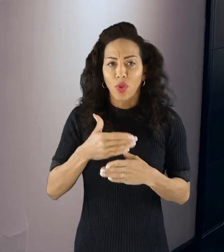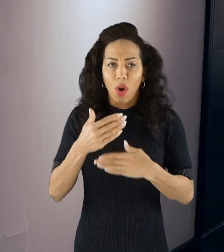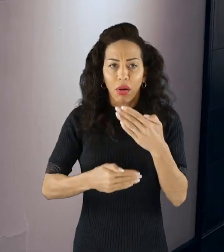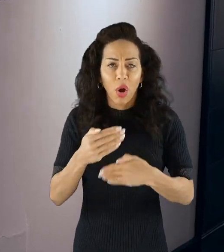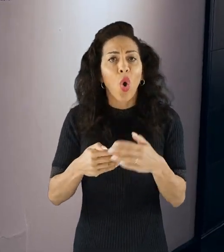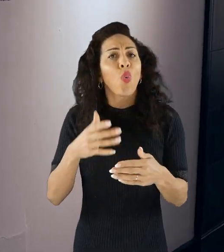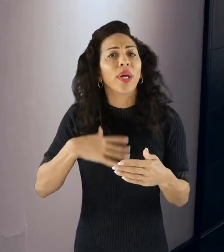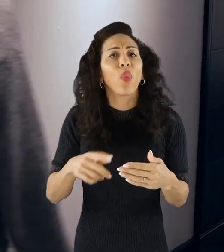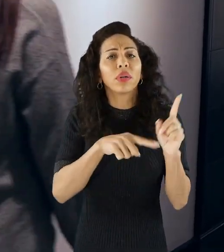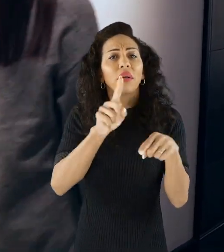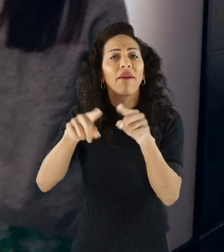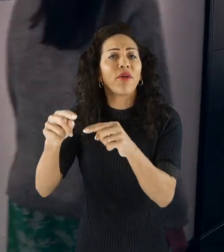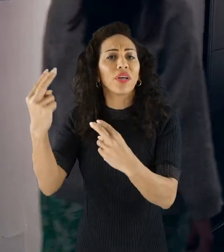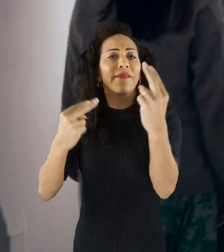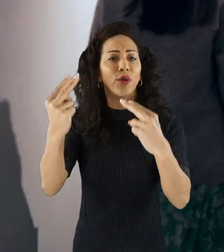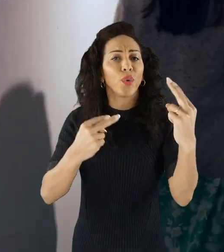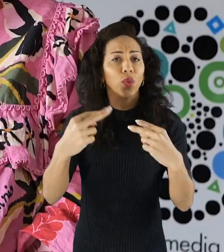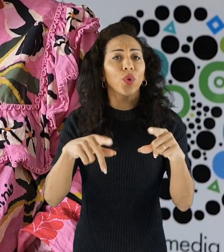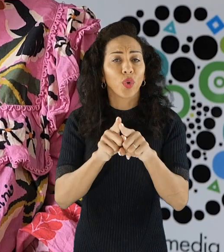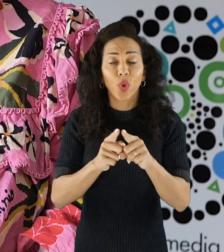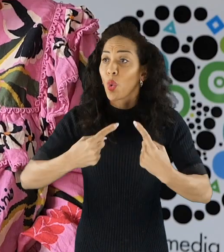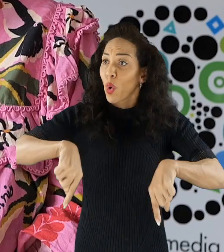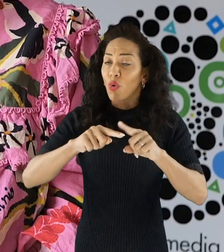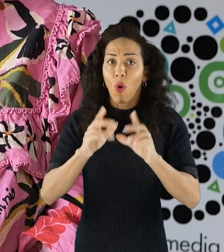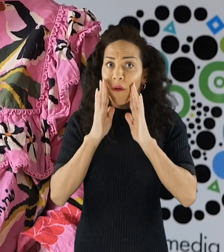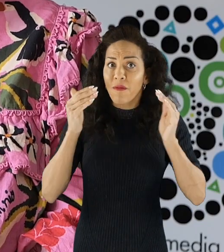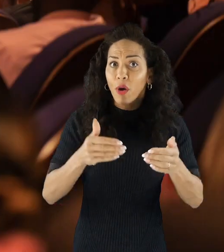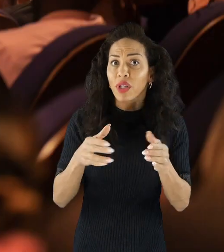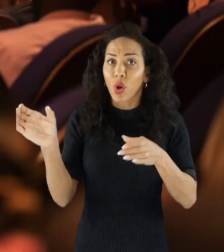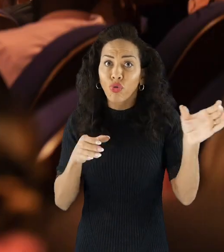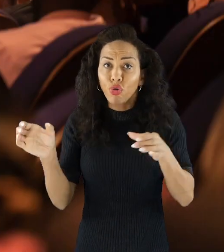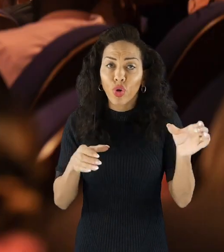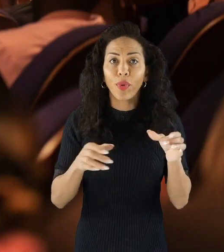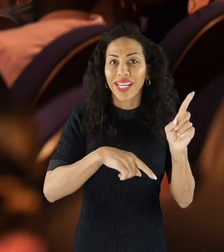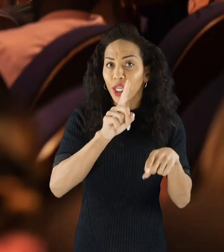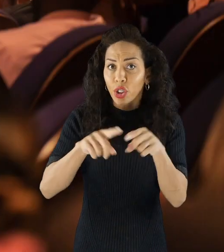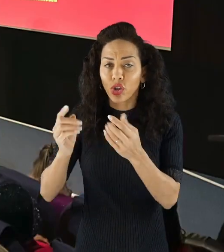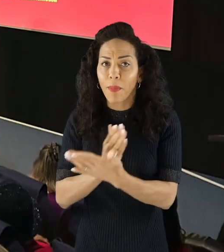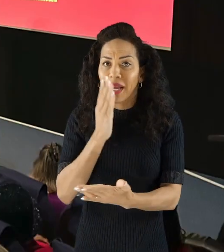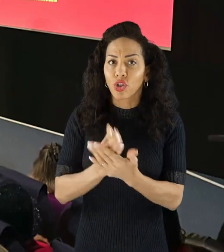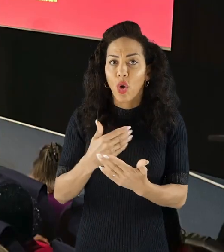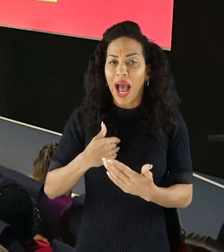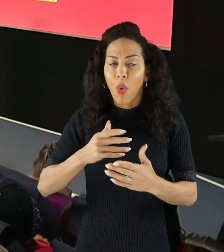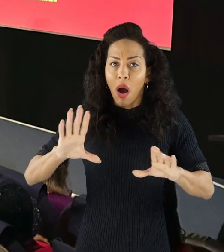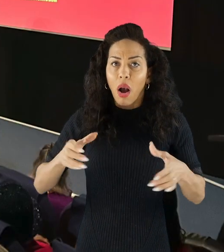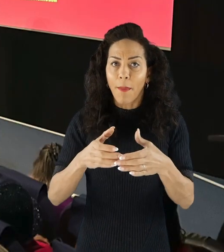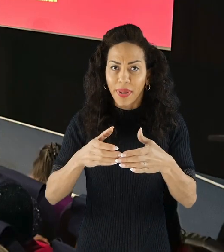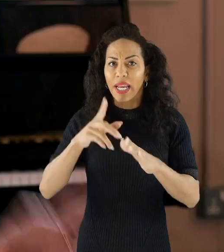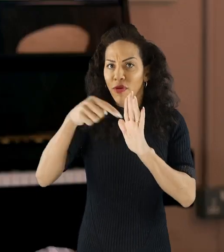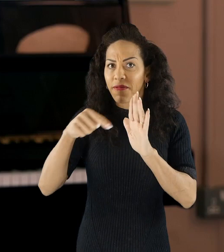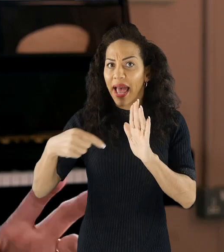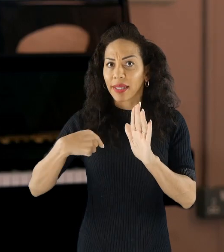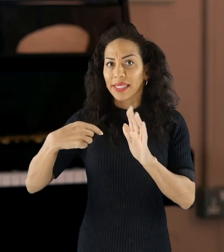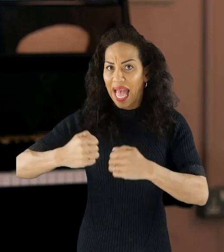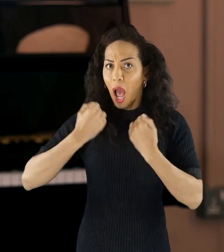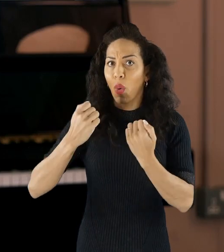and we're all really focused on recruitment and inclusion to make sure that our company can reflect the city that we live in. What